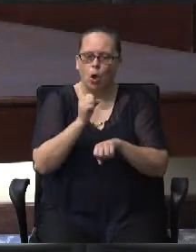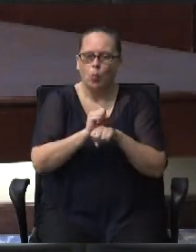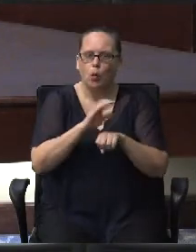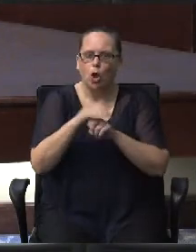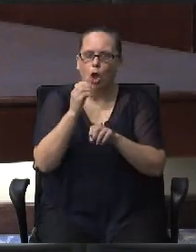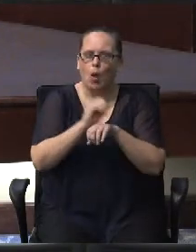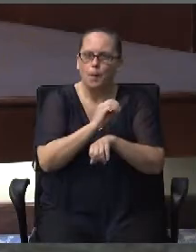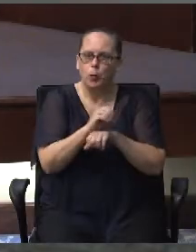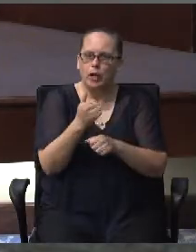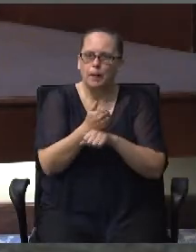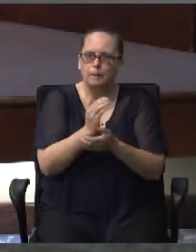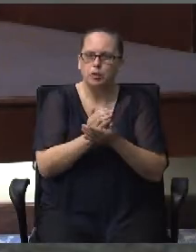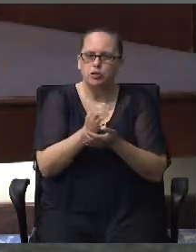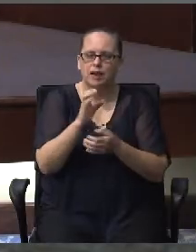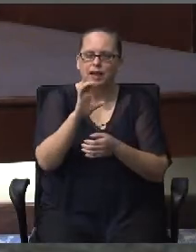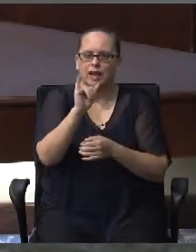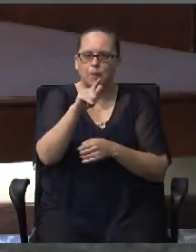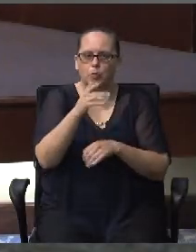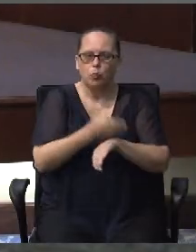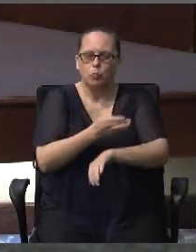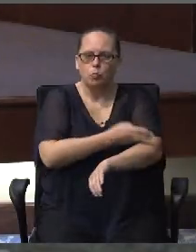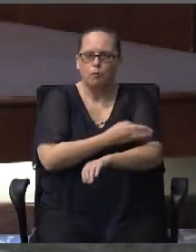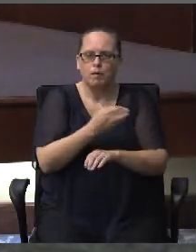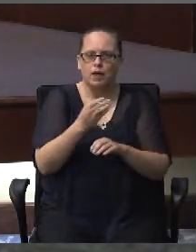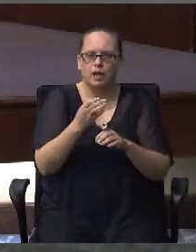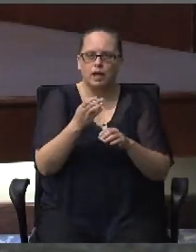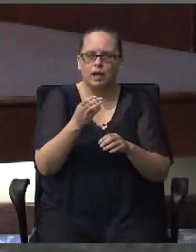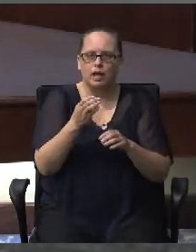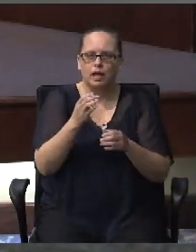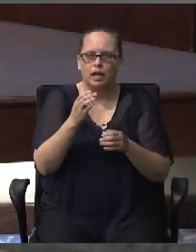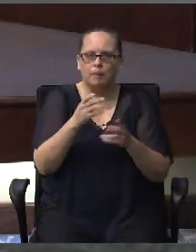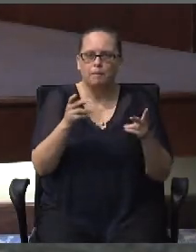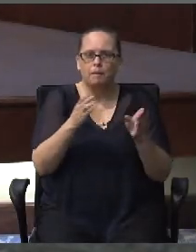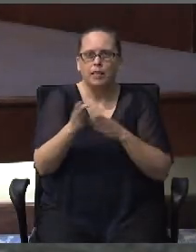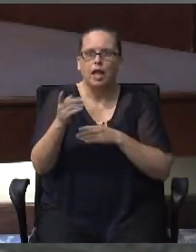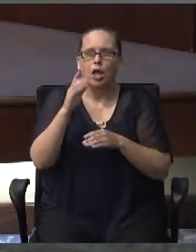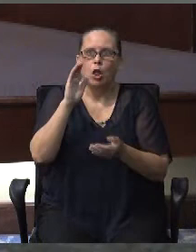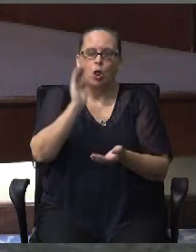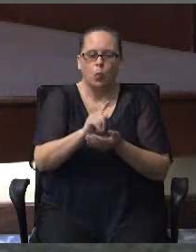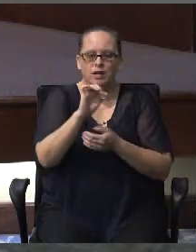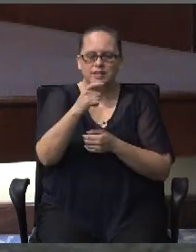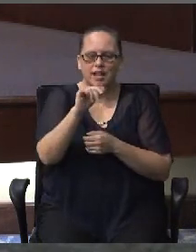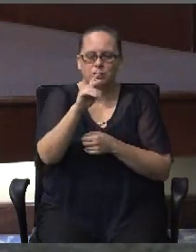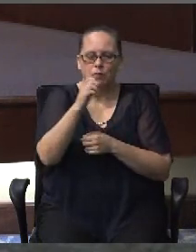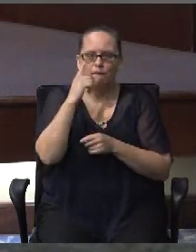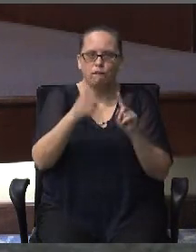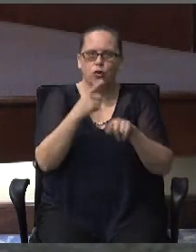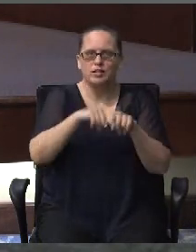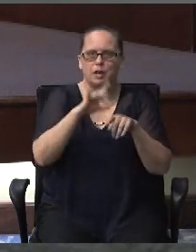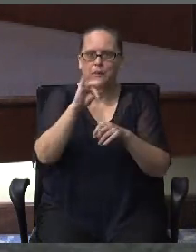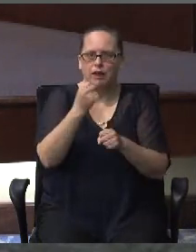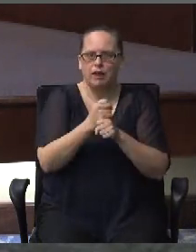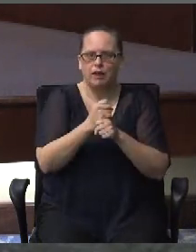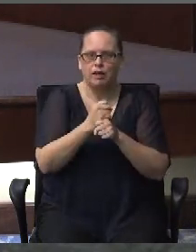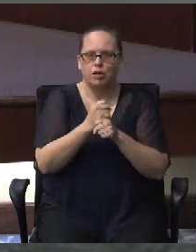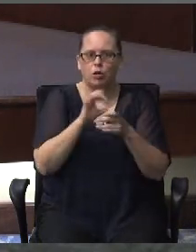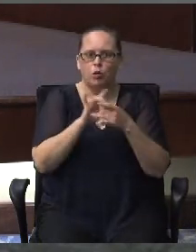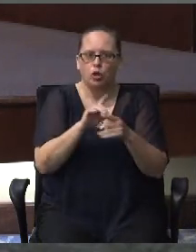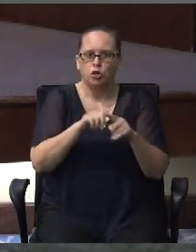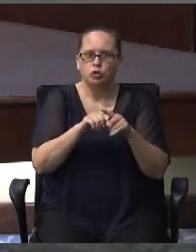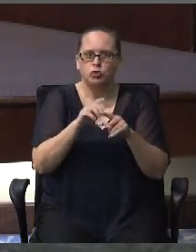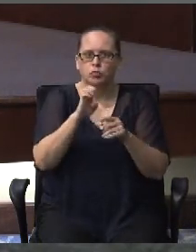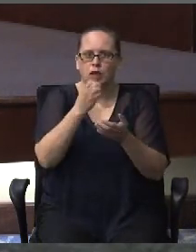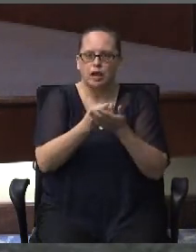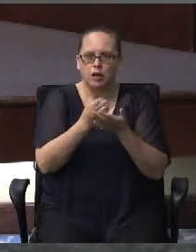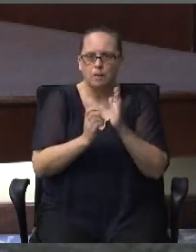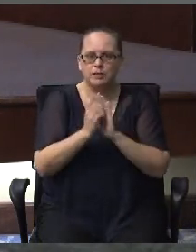operating budget and the capital improvements plan, lowering the tax rate for the first time in 8 years, and prioritizing economic development, infrastructure, public